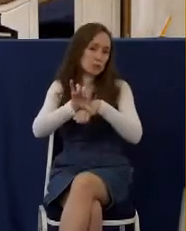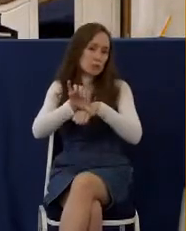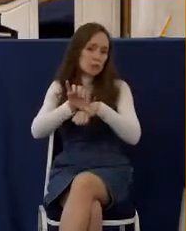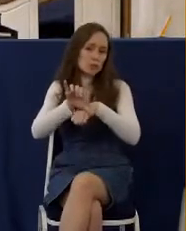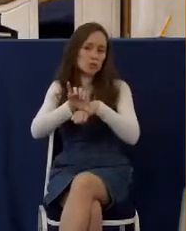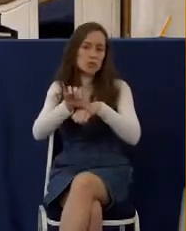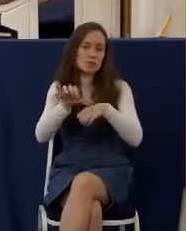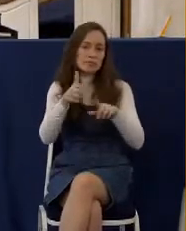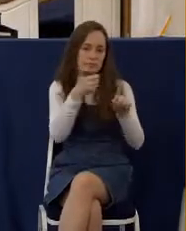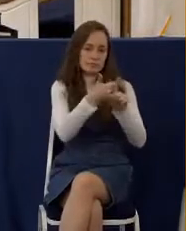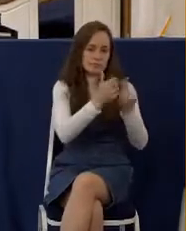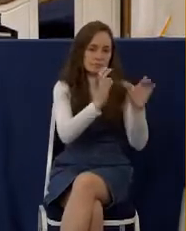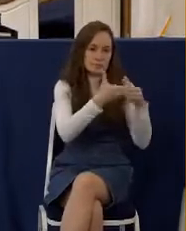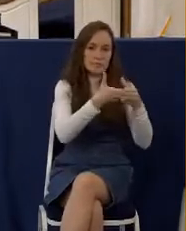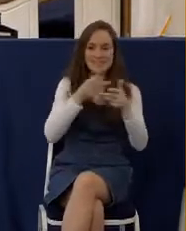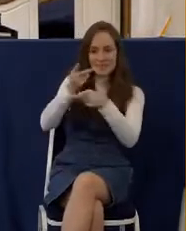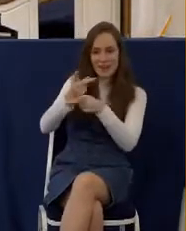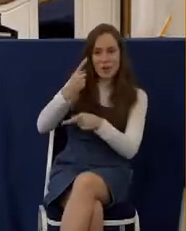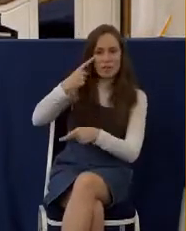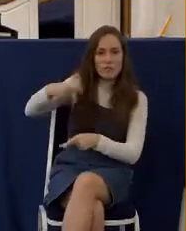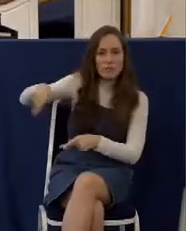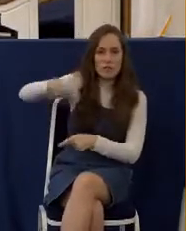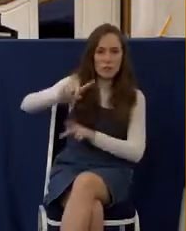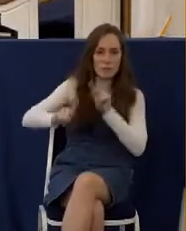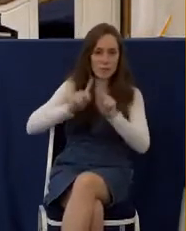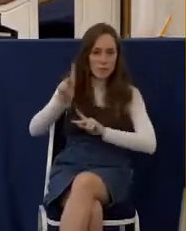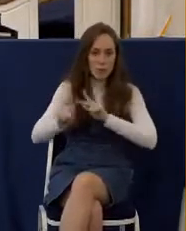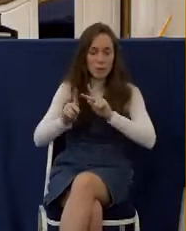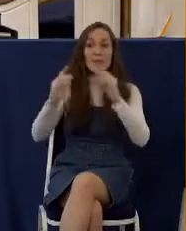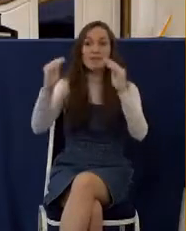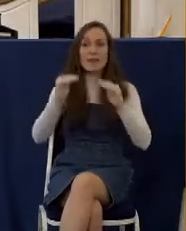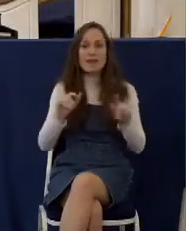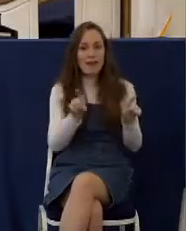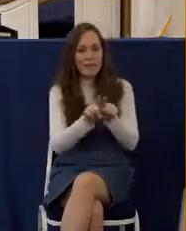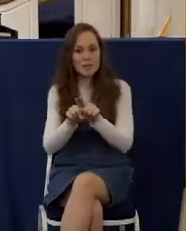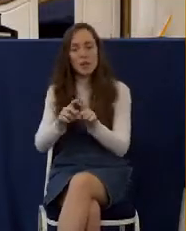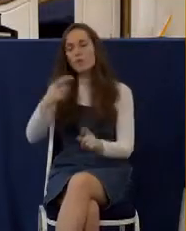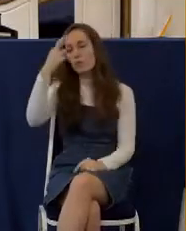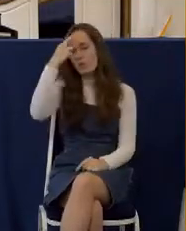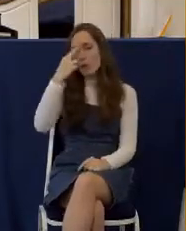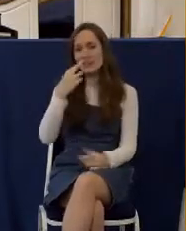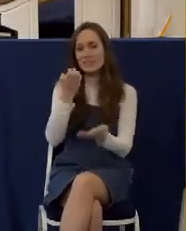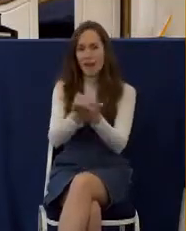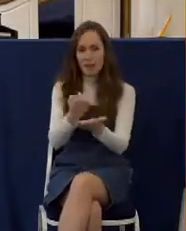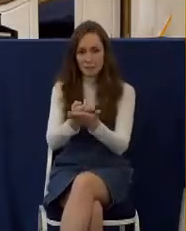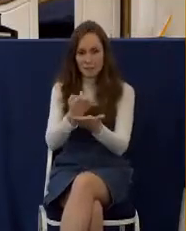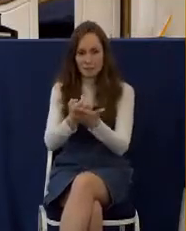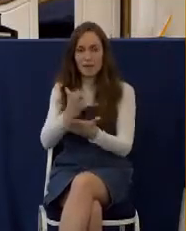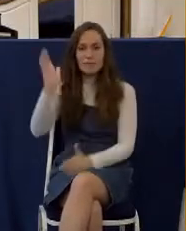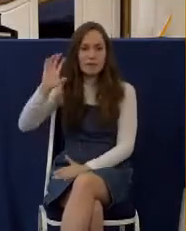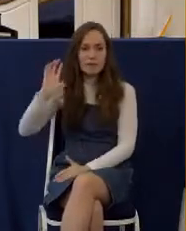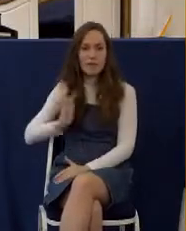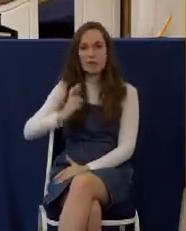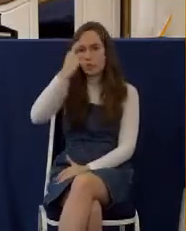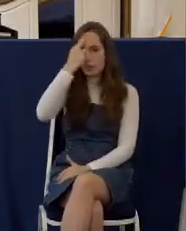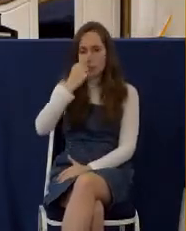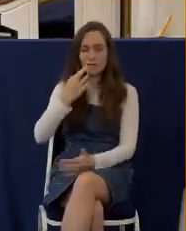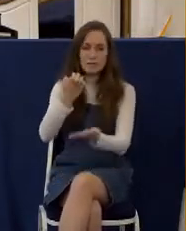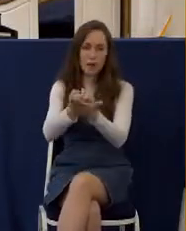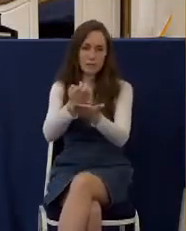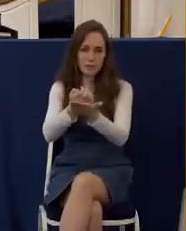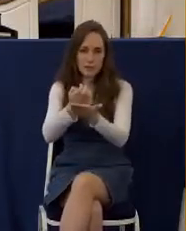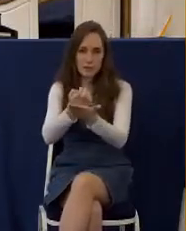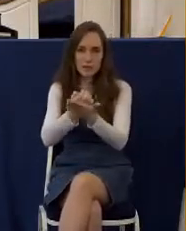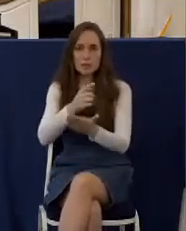care of these people as well. But also to add to that, the Roman economy. The economy back then was